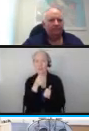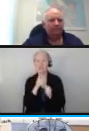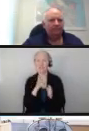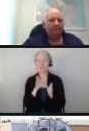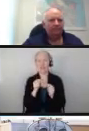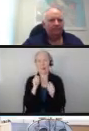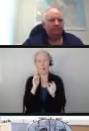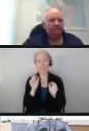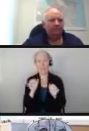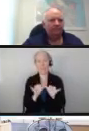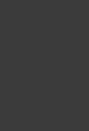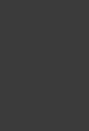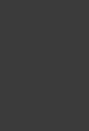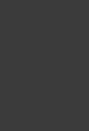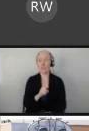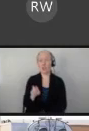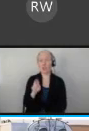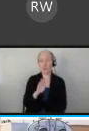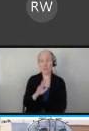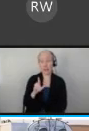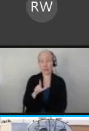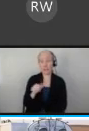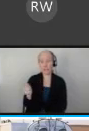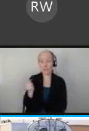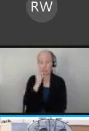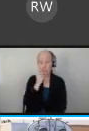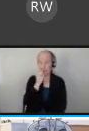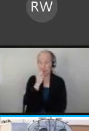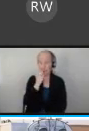Dr. Bell, it is all yours.